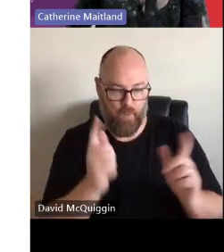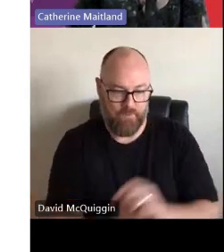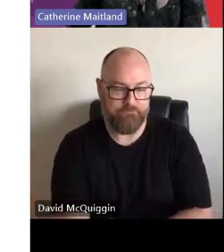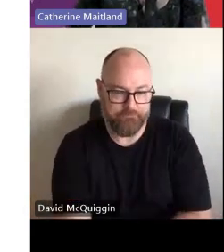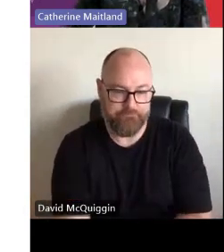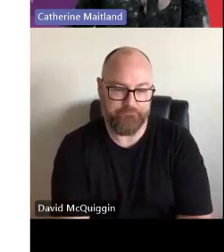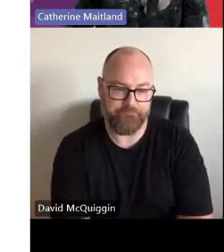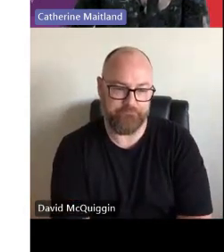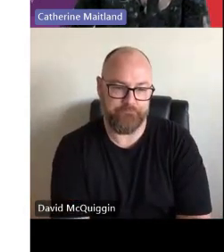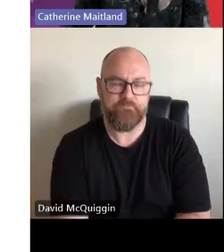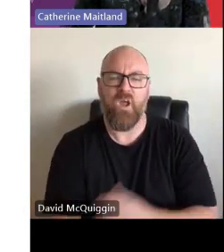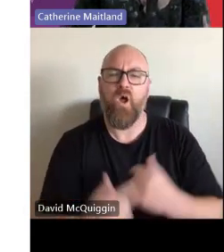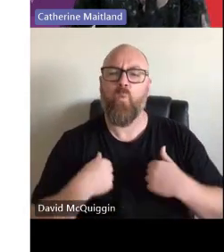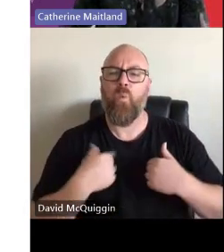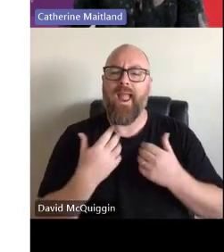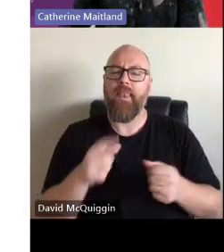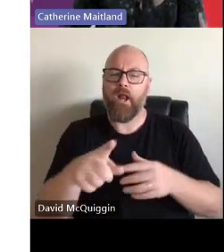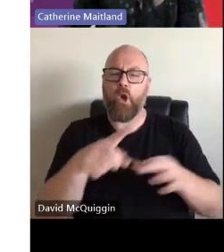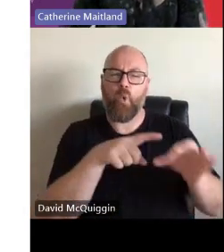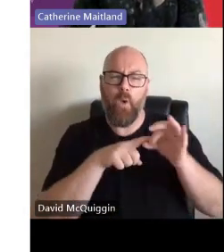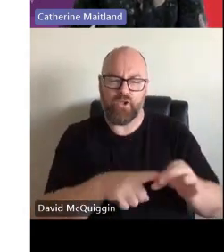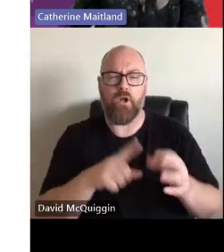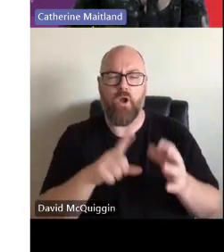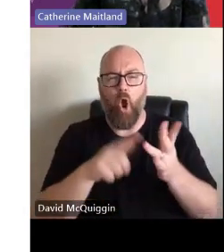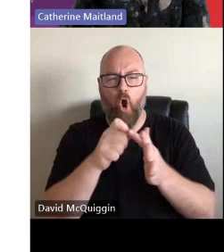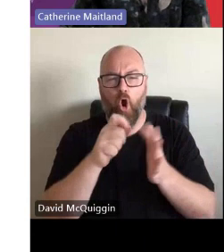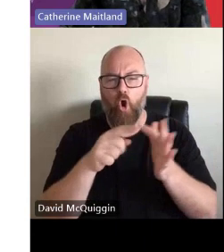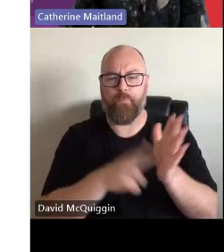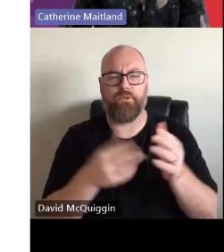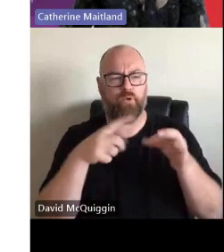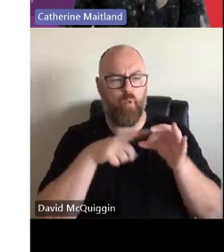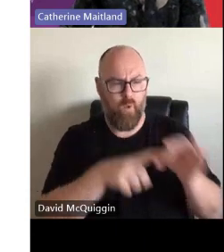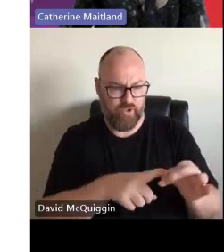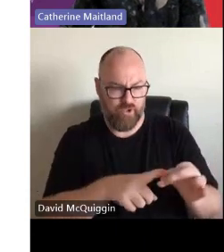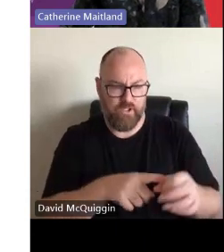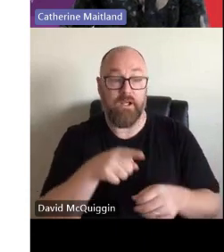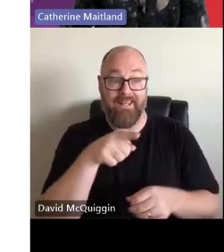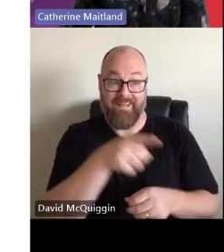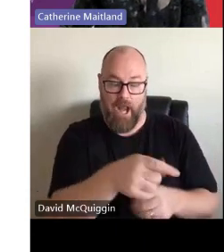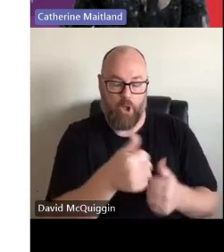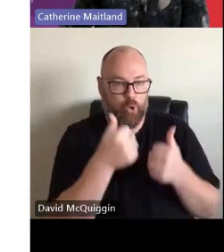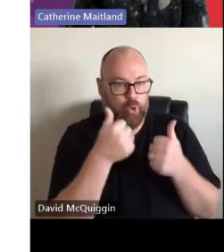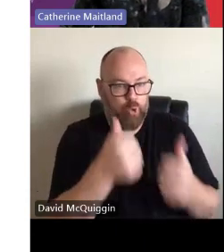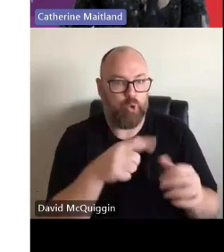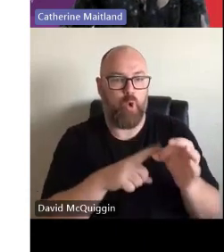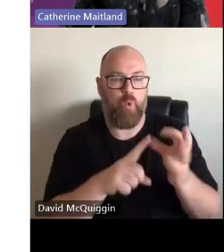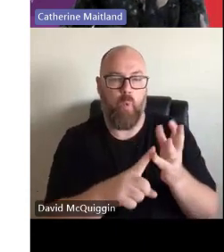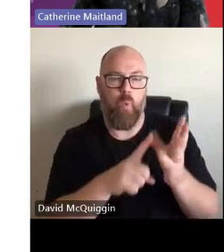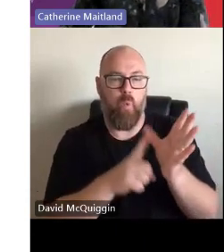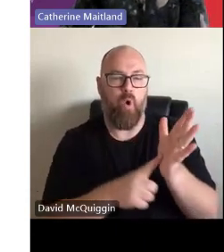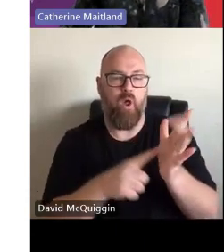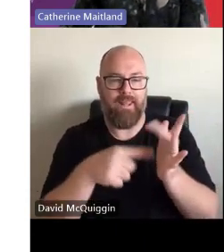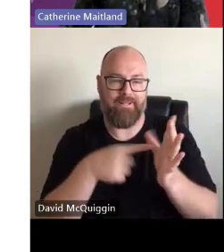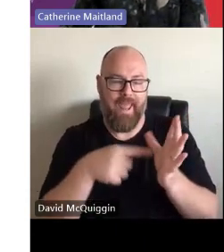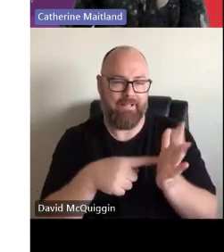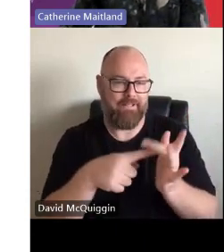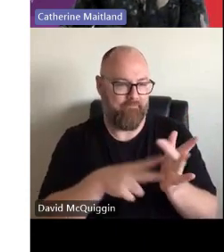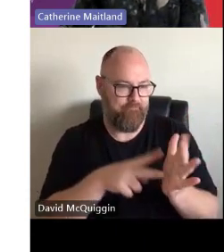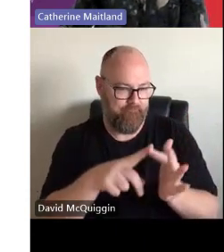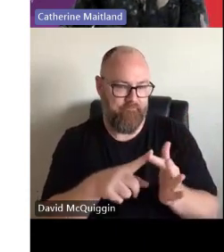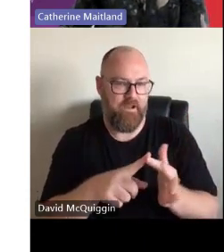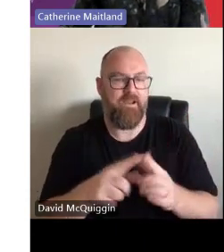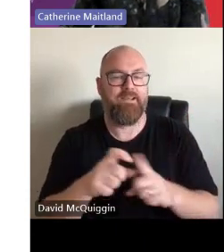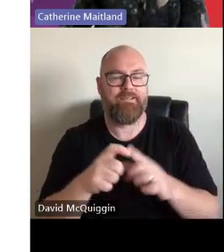open questions in the survey that yielded a lot of very insightful qualitative data. And here we can see two